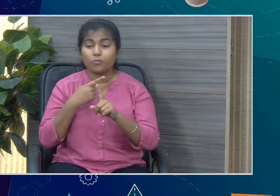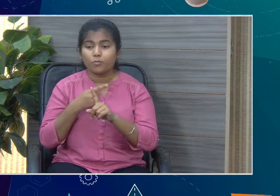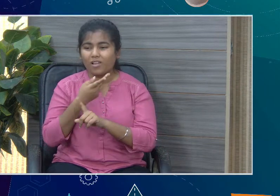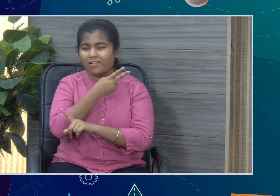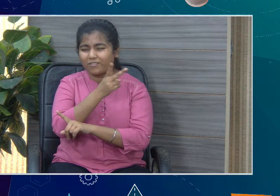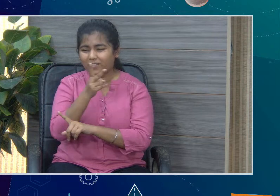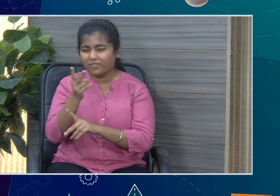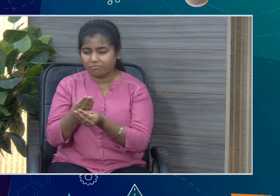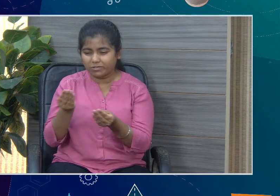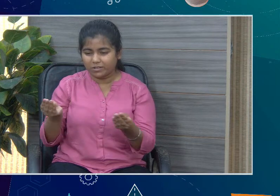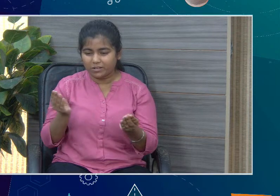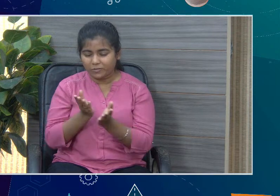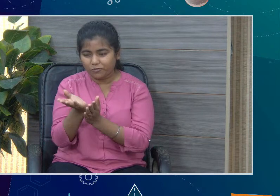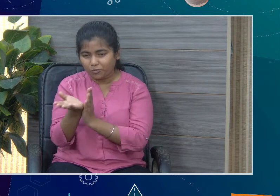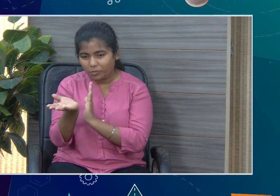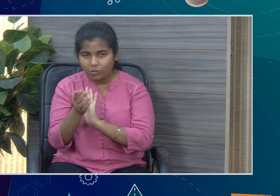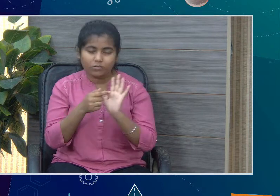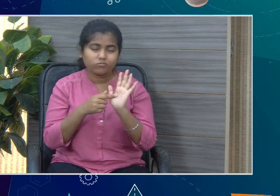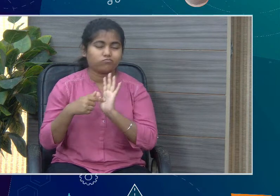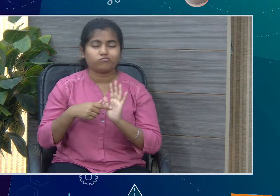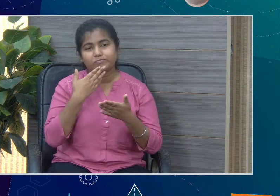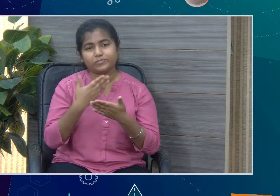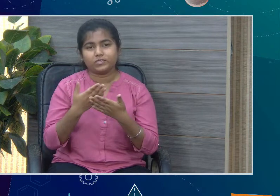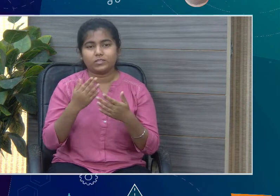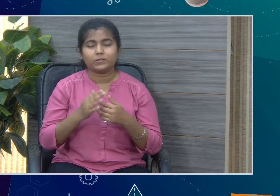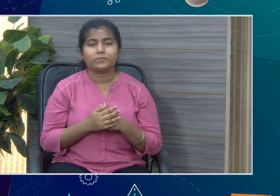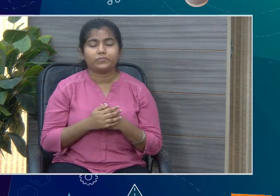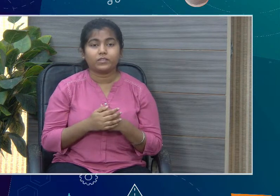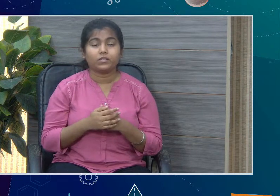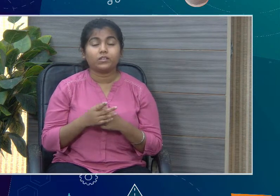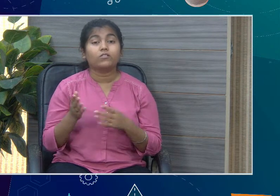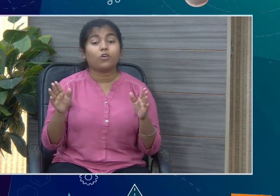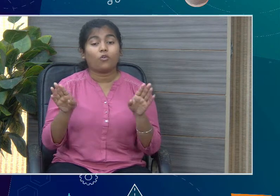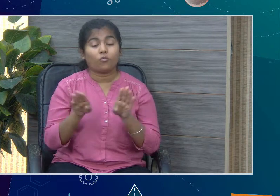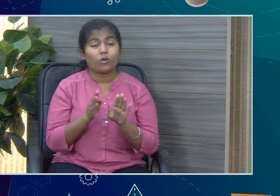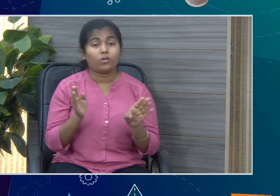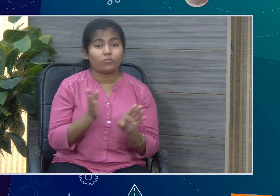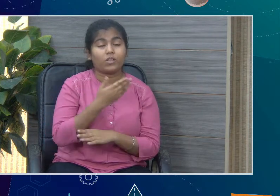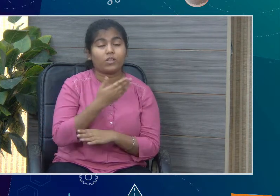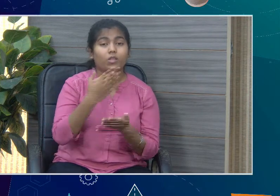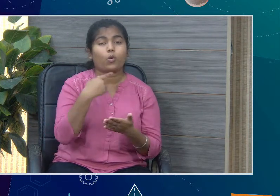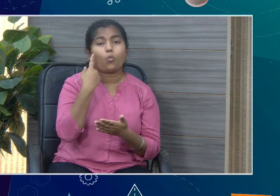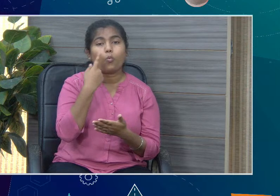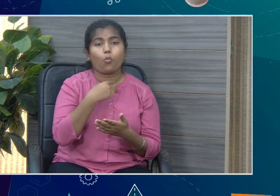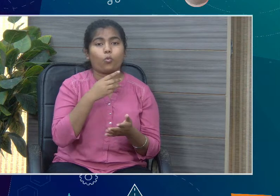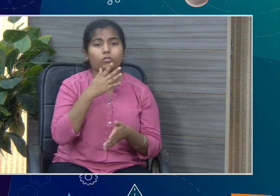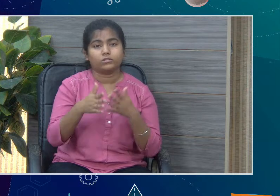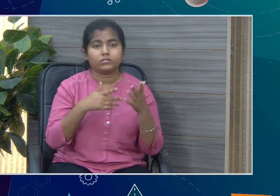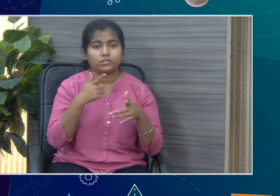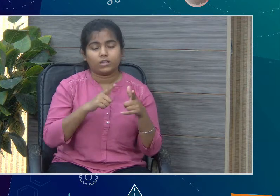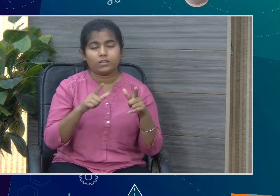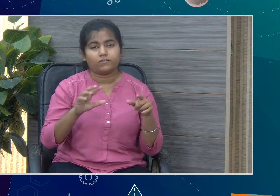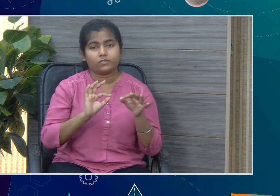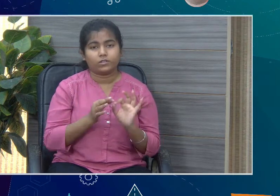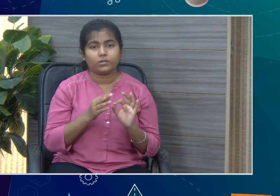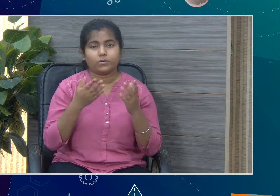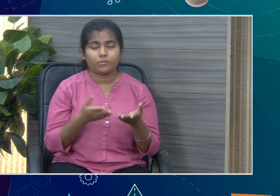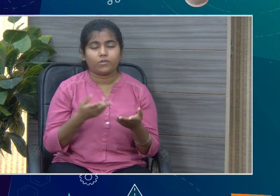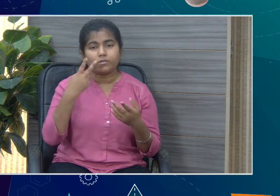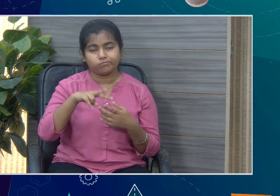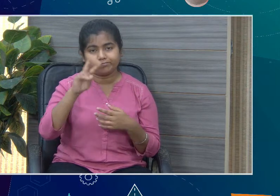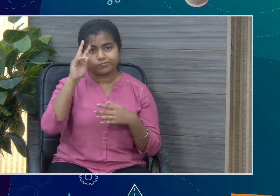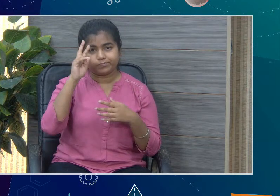you so very much, ma'am. Thank you, Renu. And before I wind up this session, let me thank our sign language interpreter, Miss Payal. To Miss